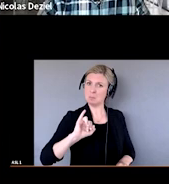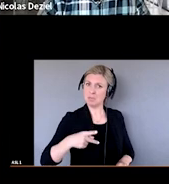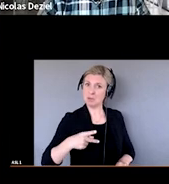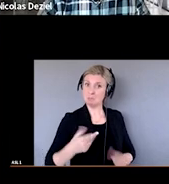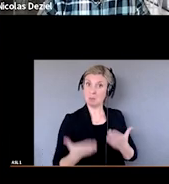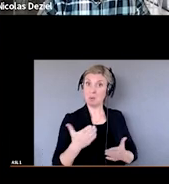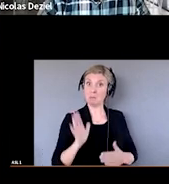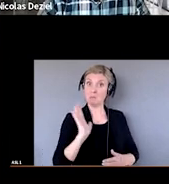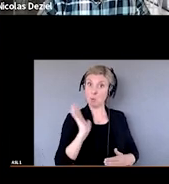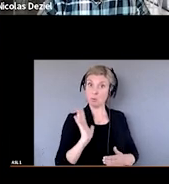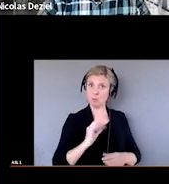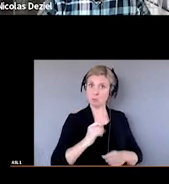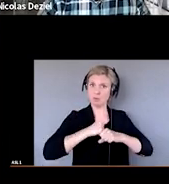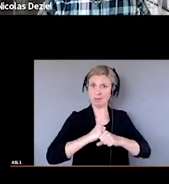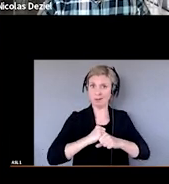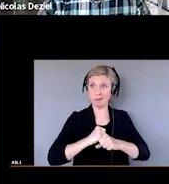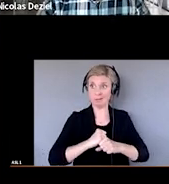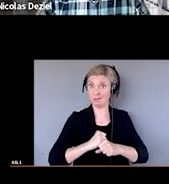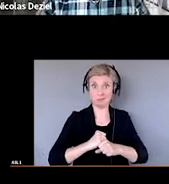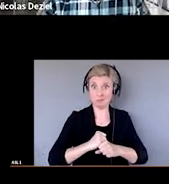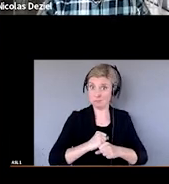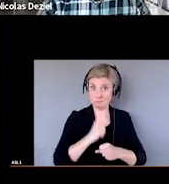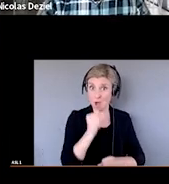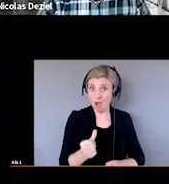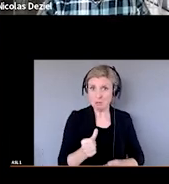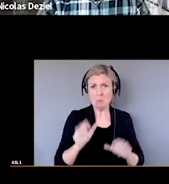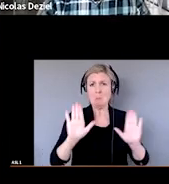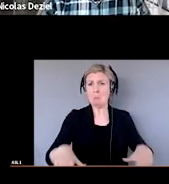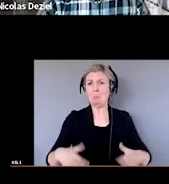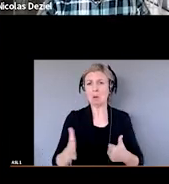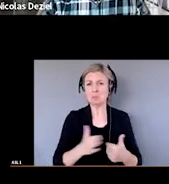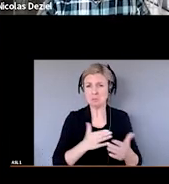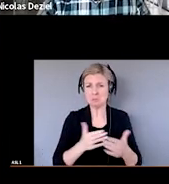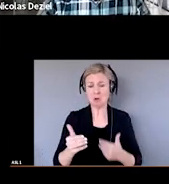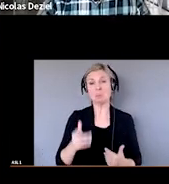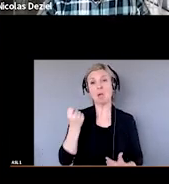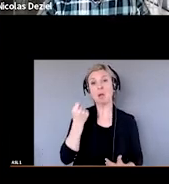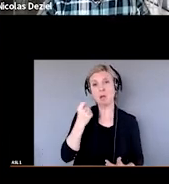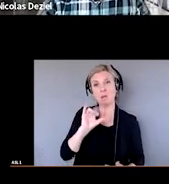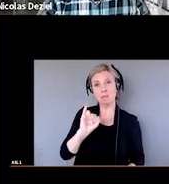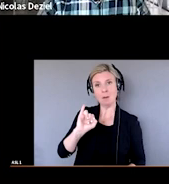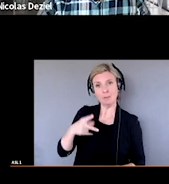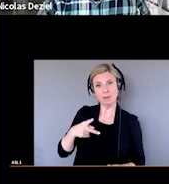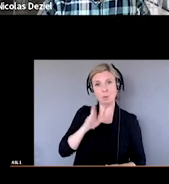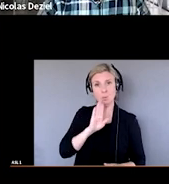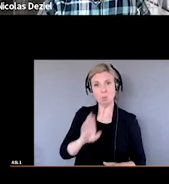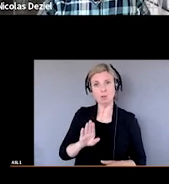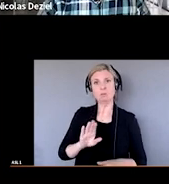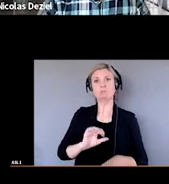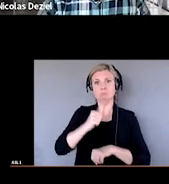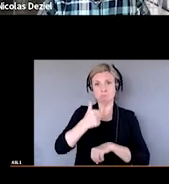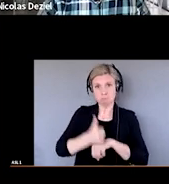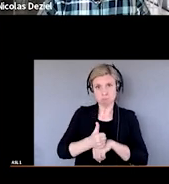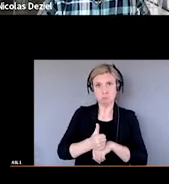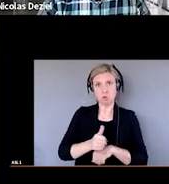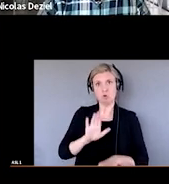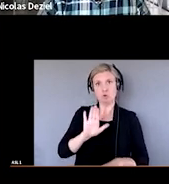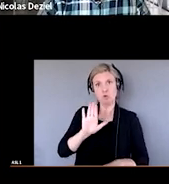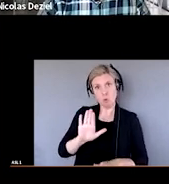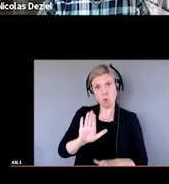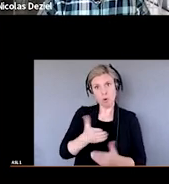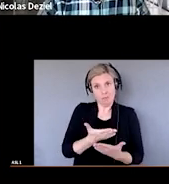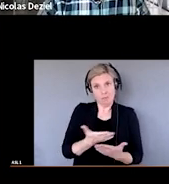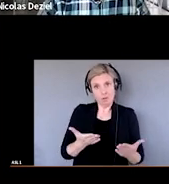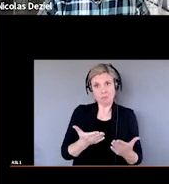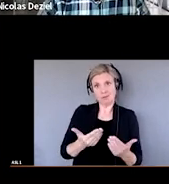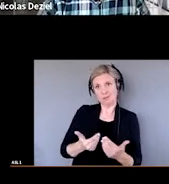not. In business, IP can set one's goods or services apart from others. So